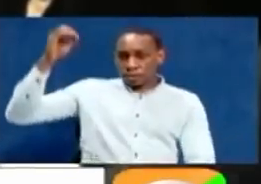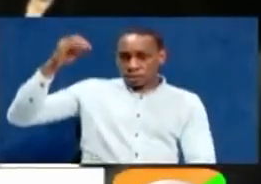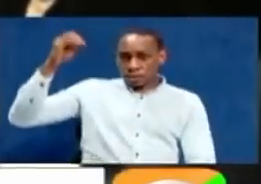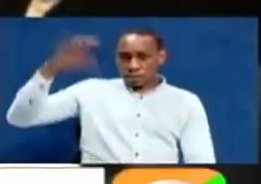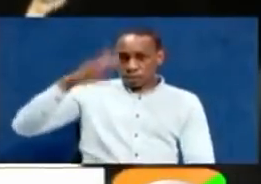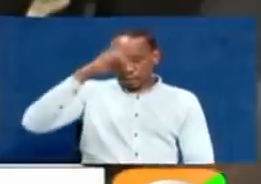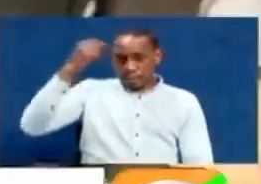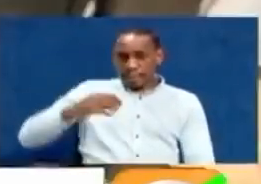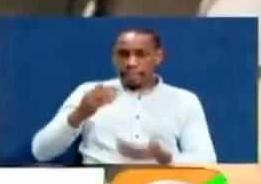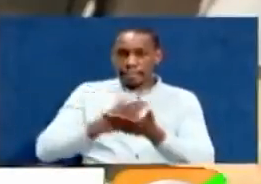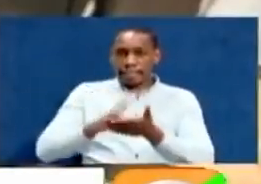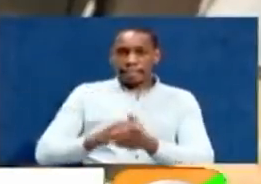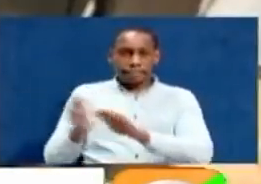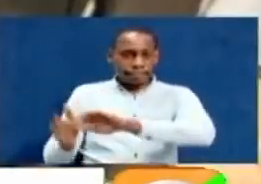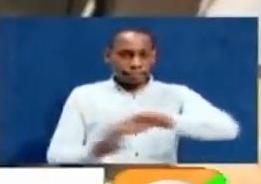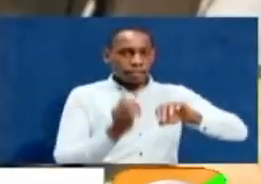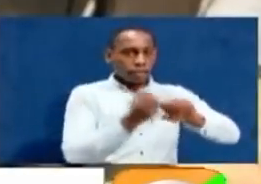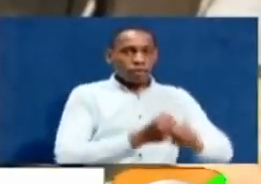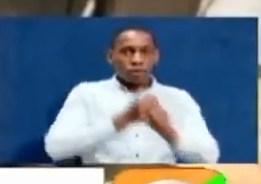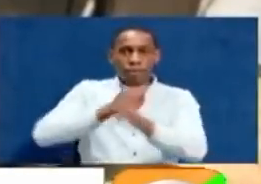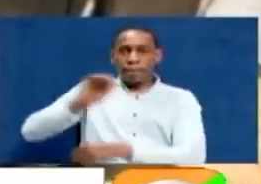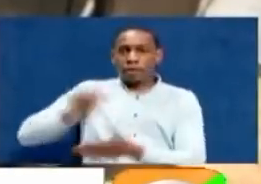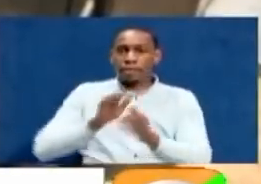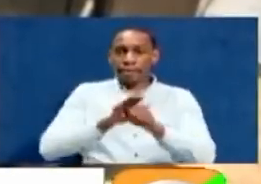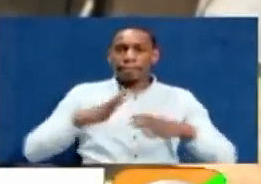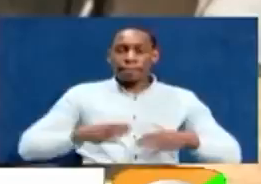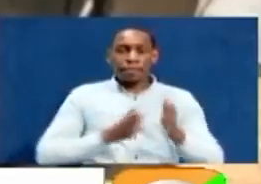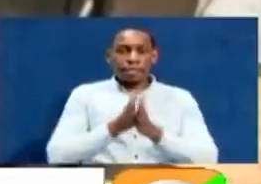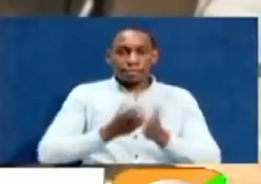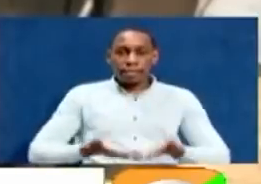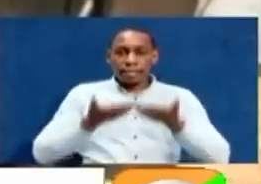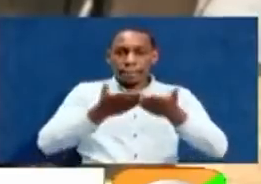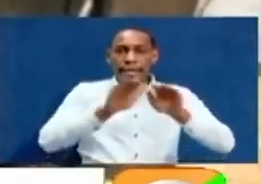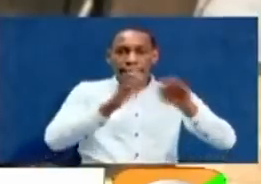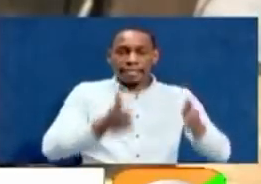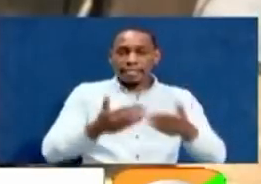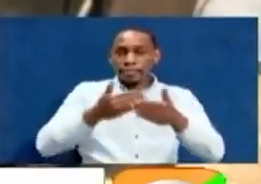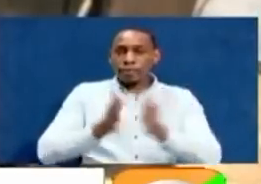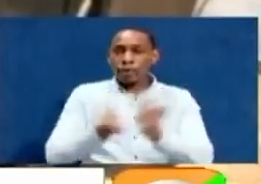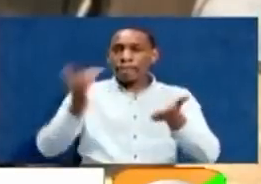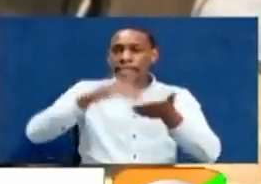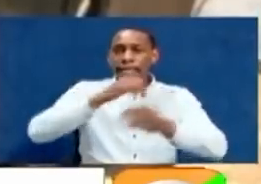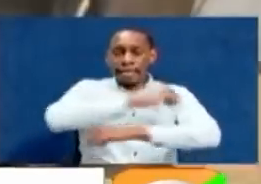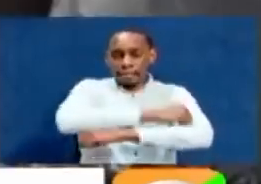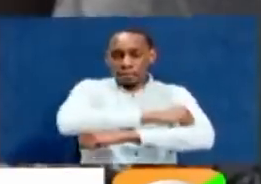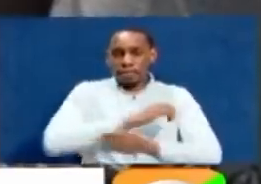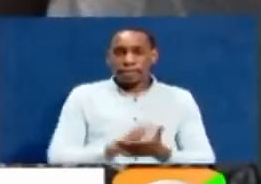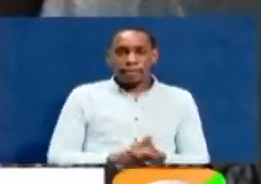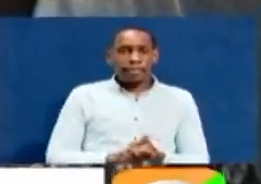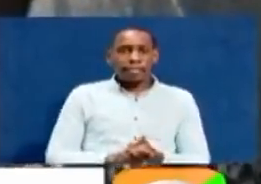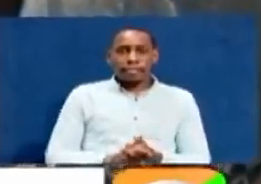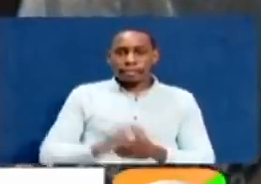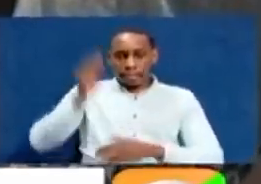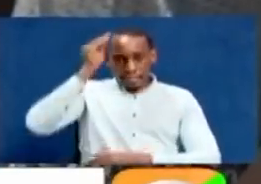sector. In Homa Bay County, more artisans have expressed their interest in supplying desks ahead of the reopening of schools.